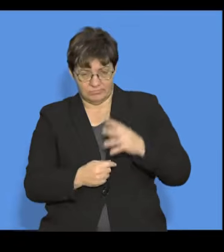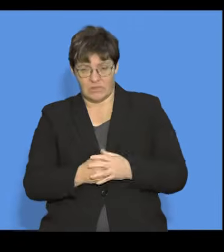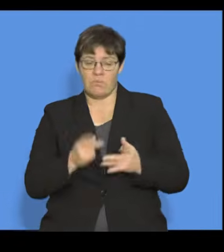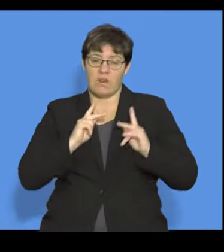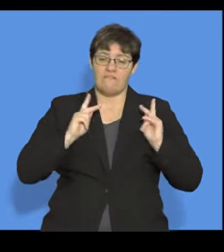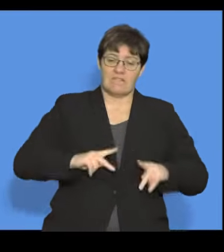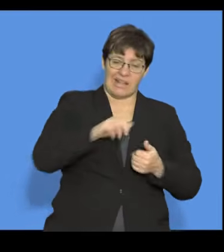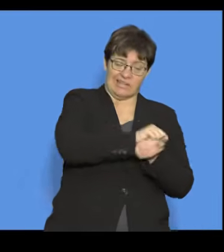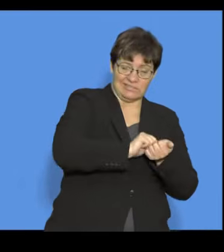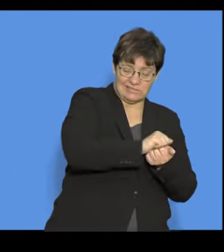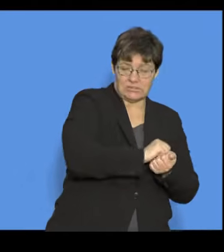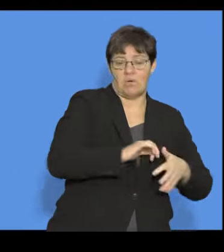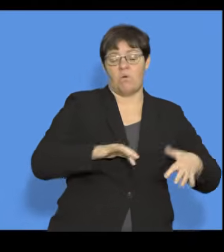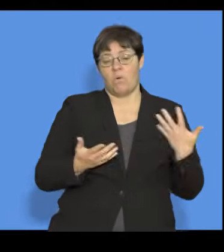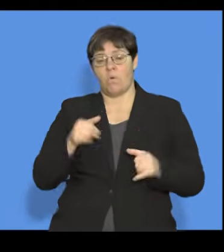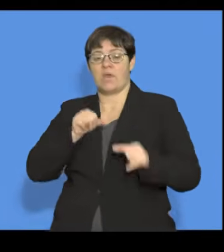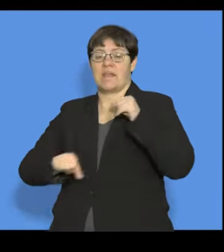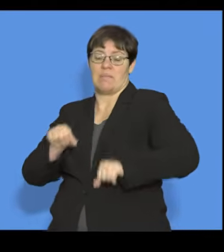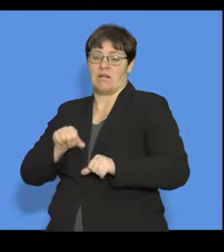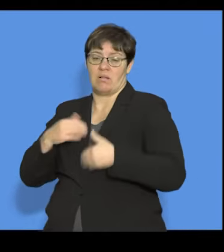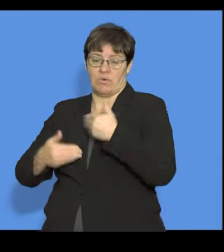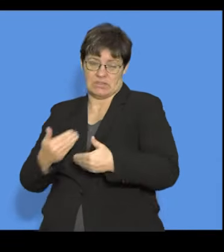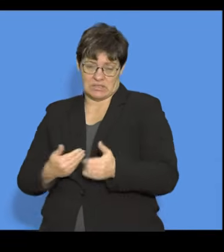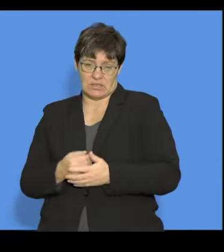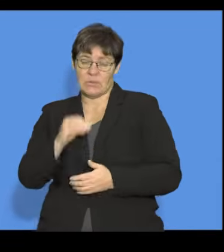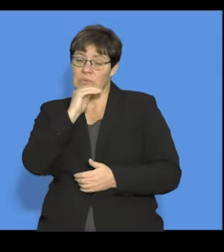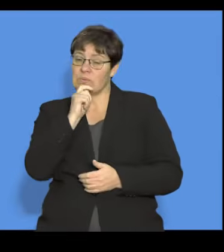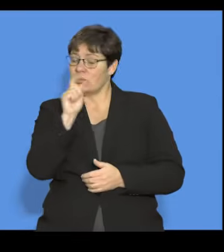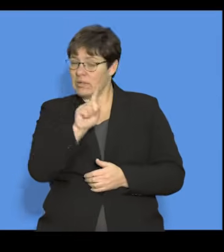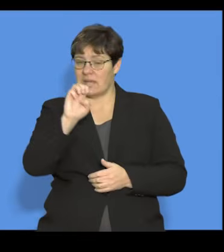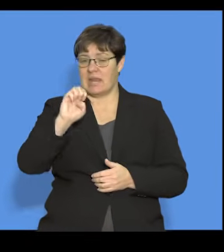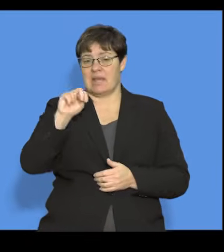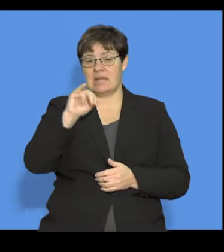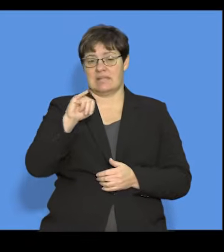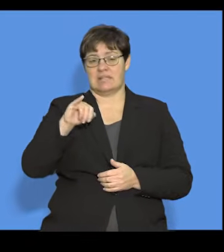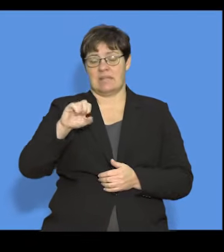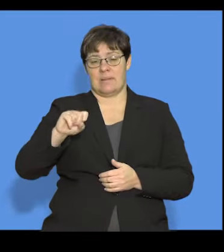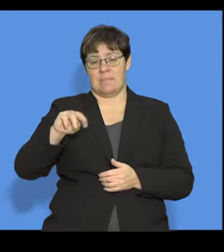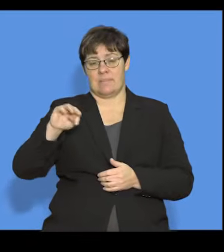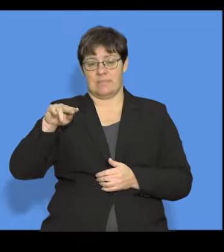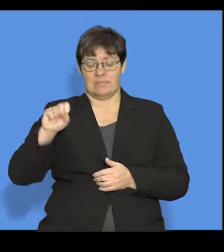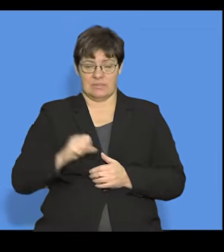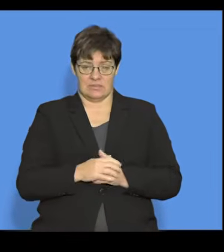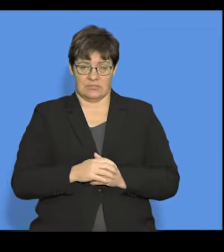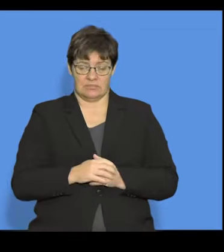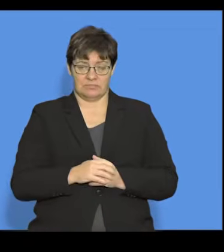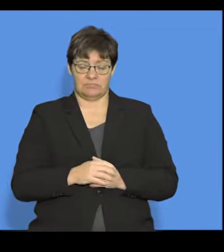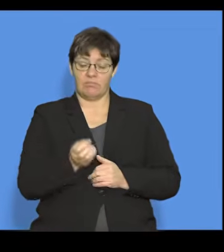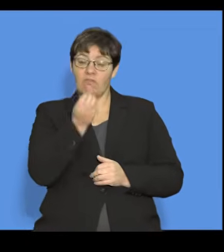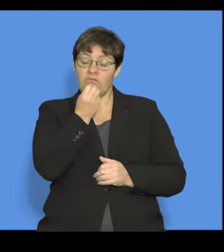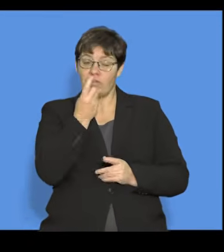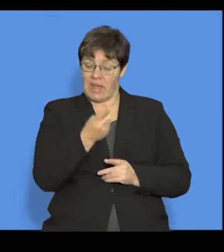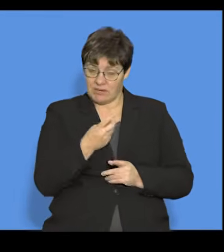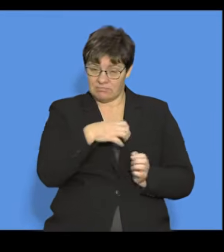being a physical process or a chemical process using enzymes. What happens to that food would be